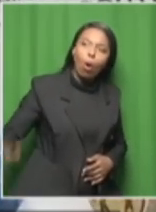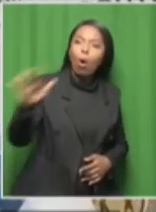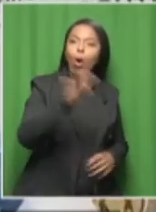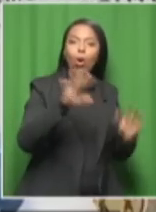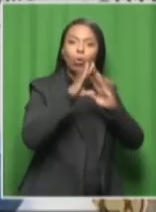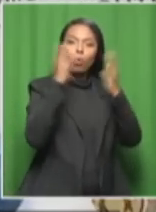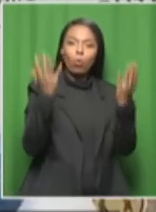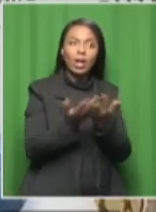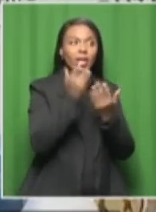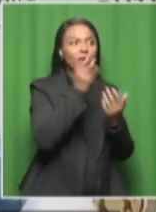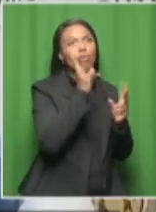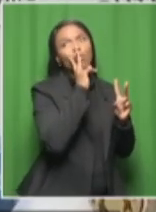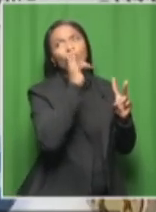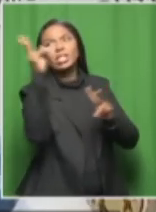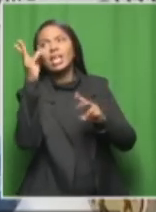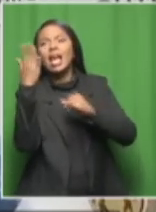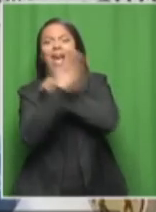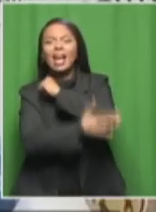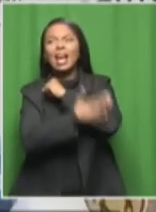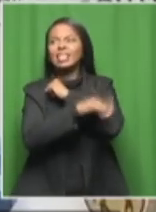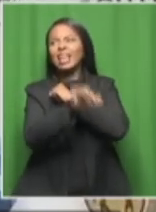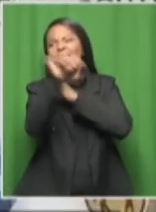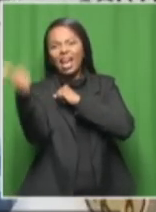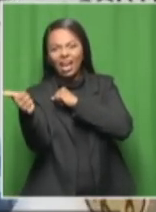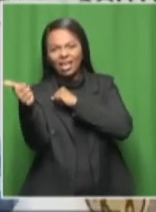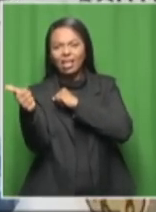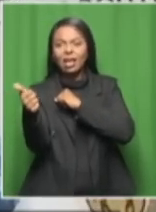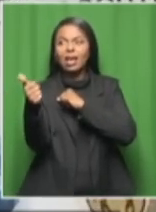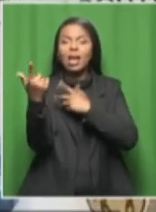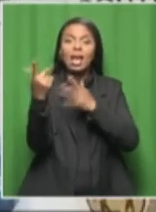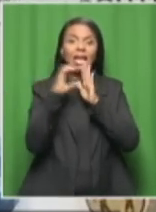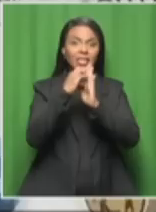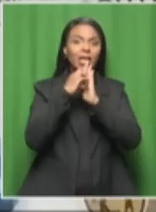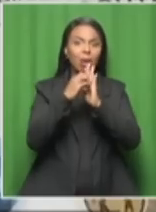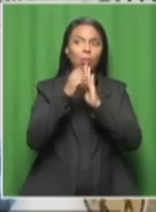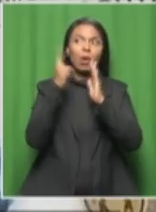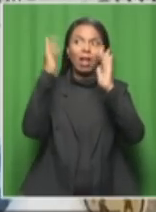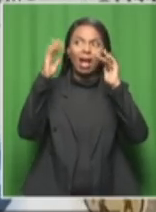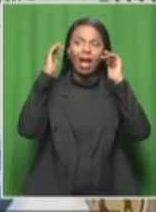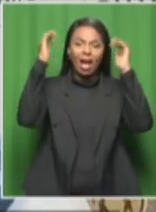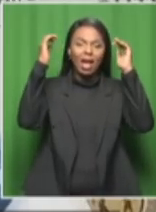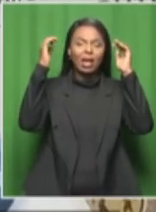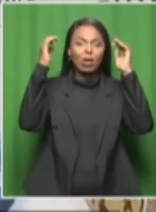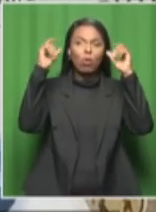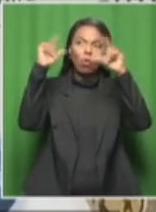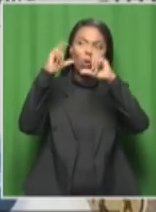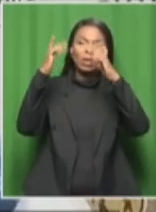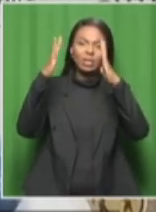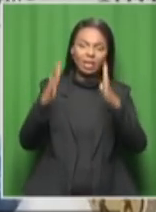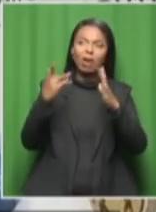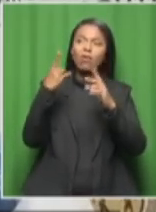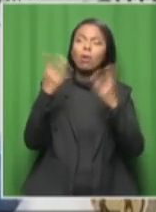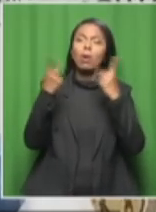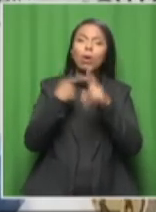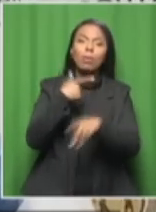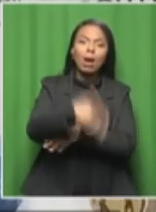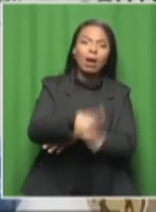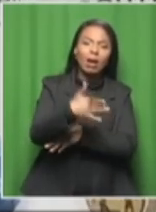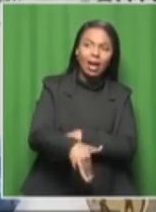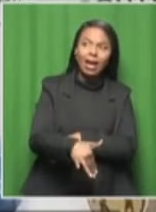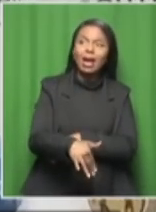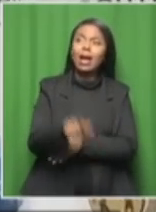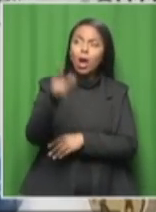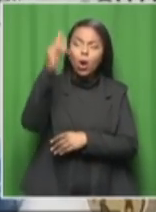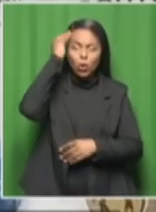to be. And actually, the United Nations High Commissioner for Refugees knows that. In South Africa, we actually